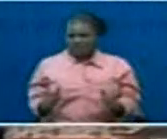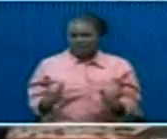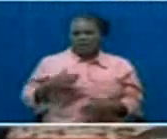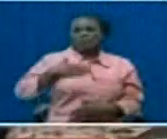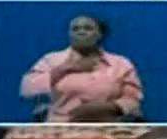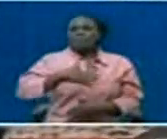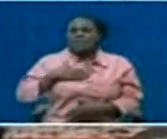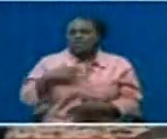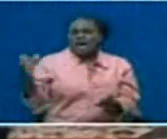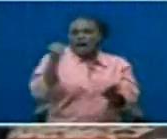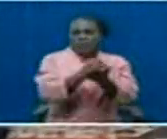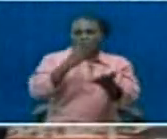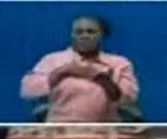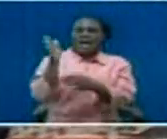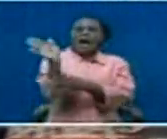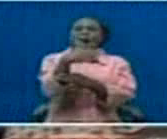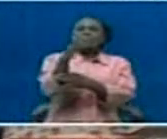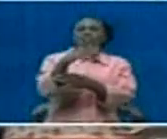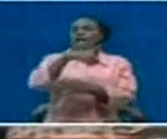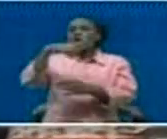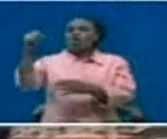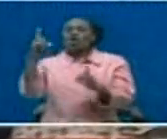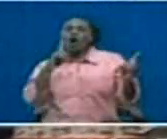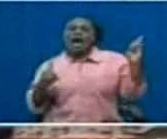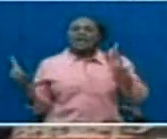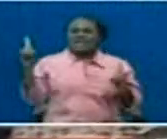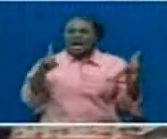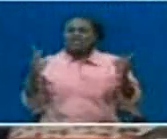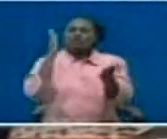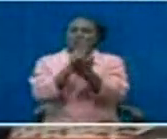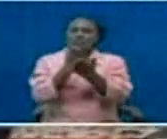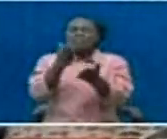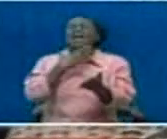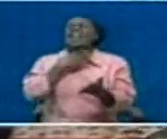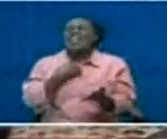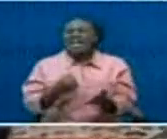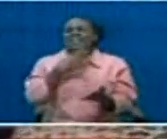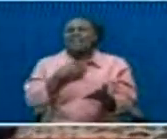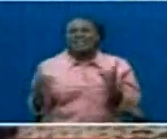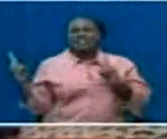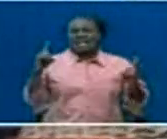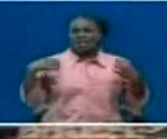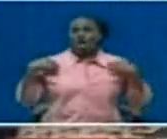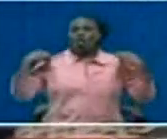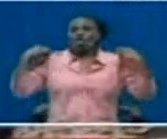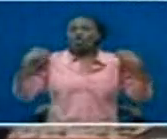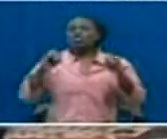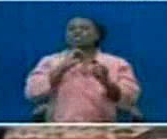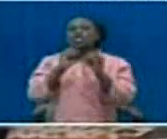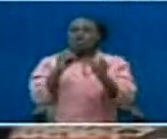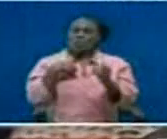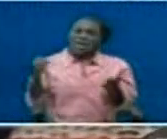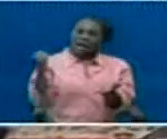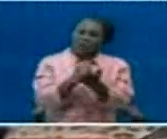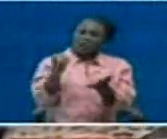please can't you just appoint me an ambassador so that I go and dance in the reed dance because I like the fact that people dance without clothes. Just appoint me